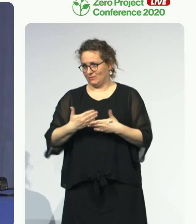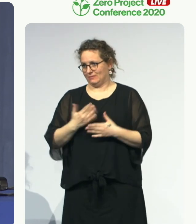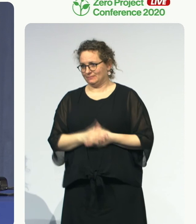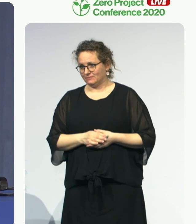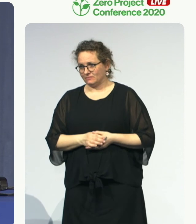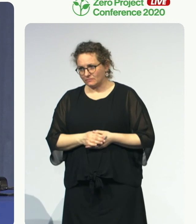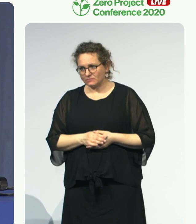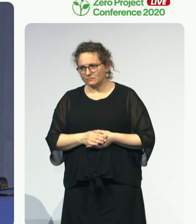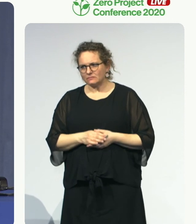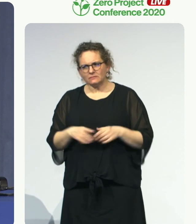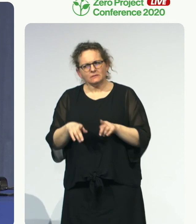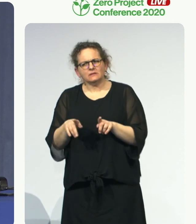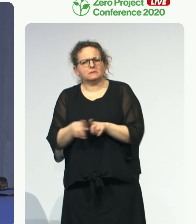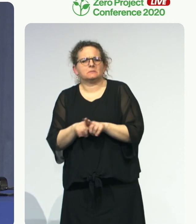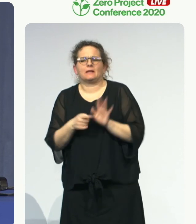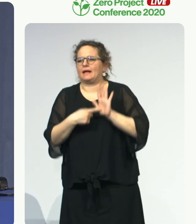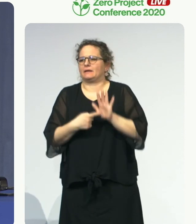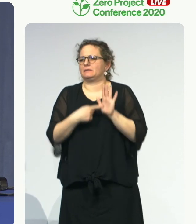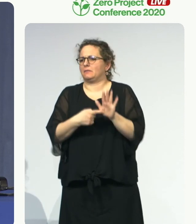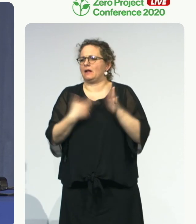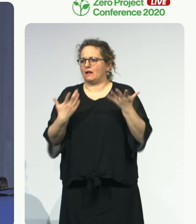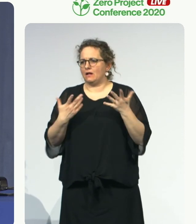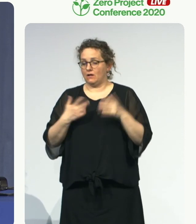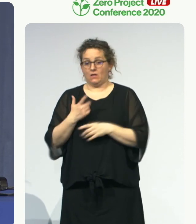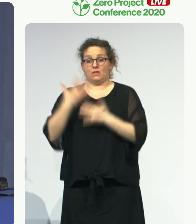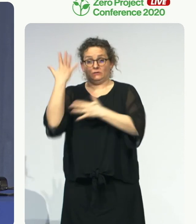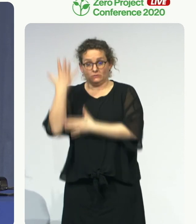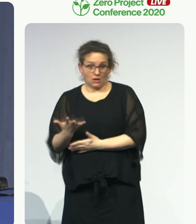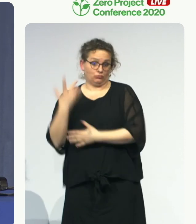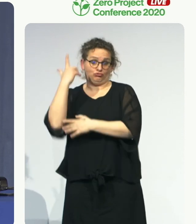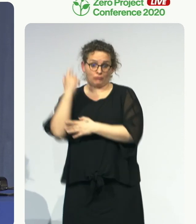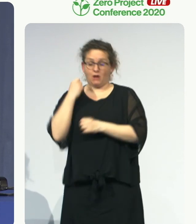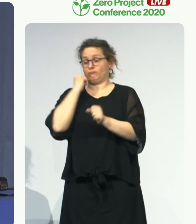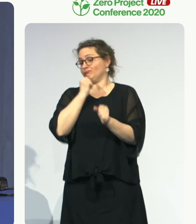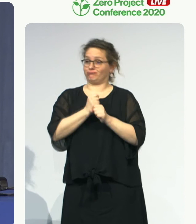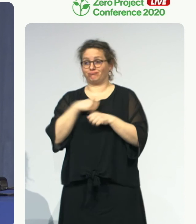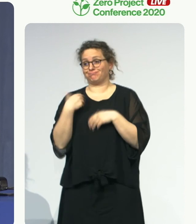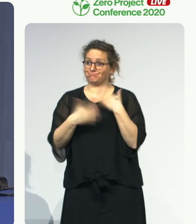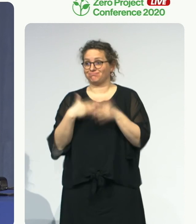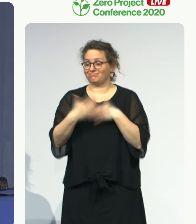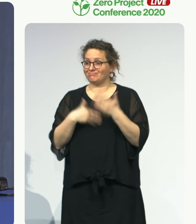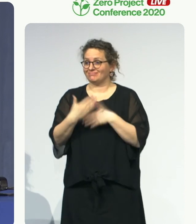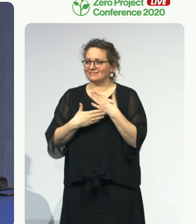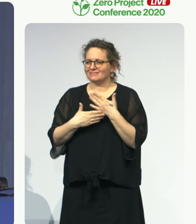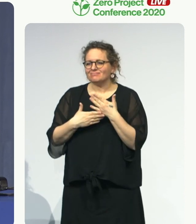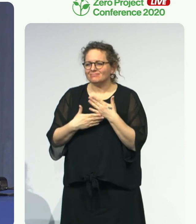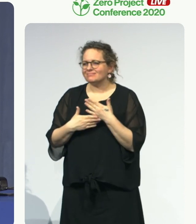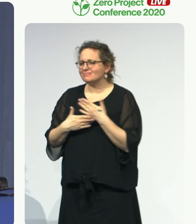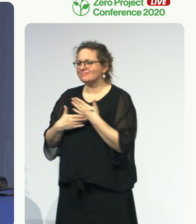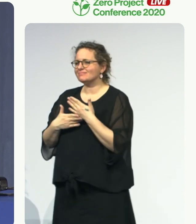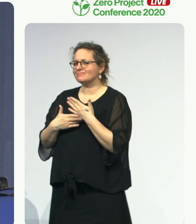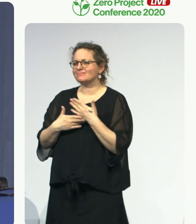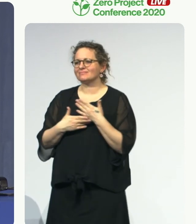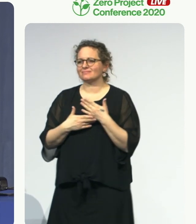we begin working to having a marker on inclusion together with the OECD,